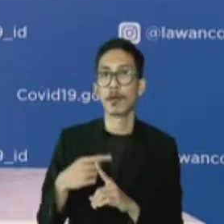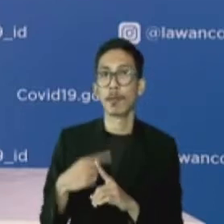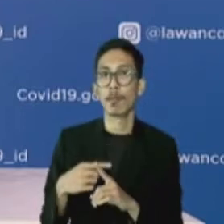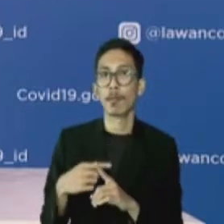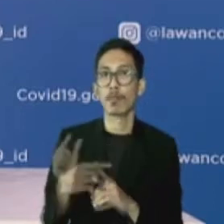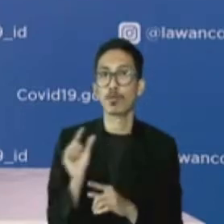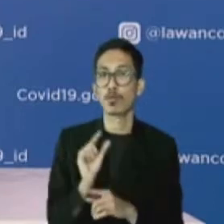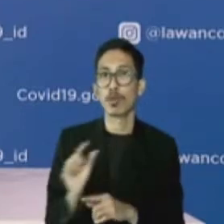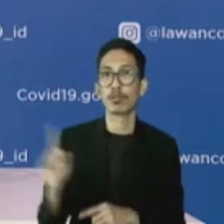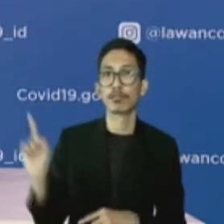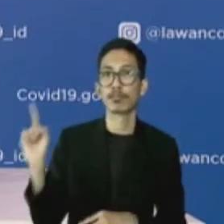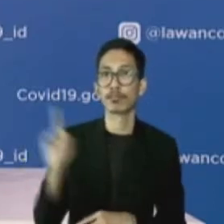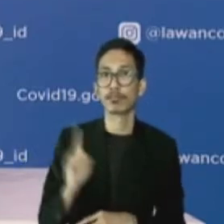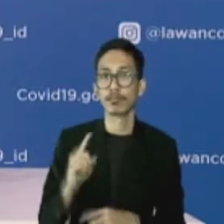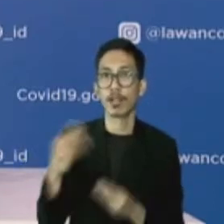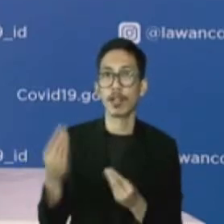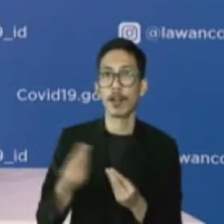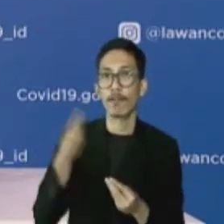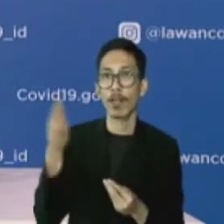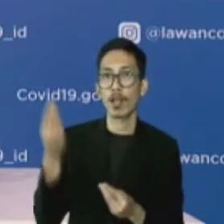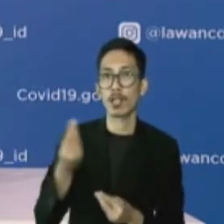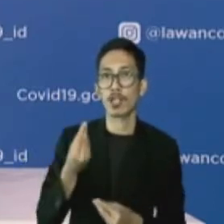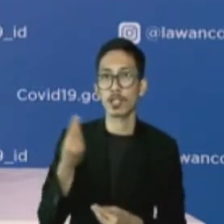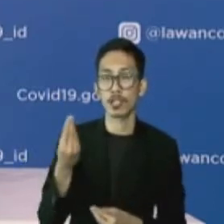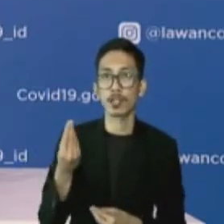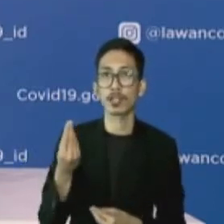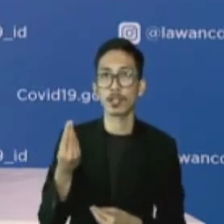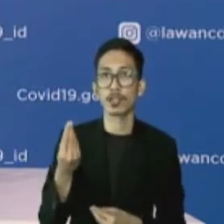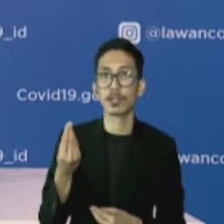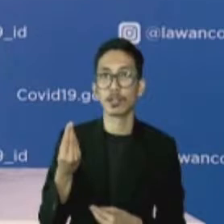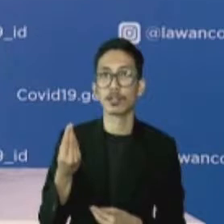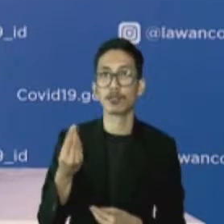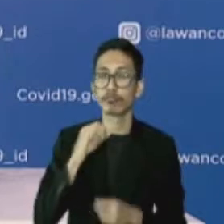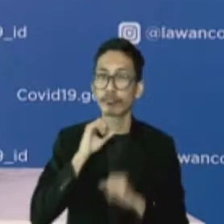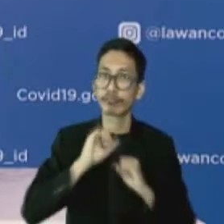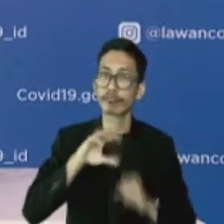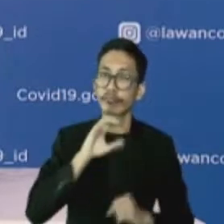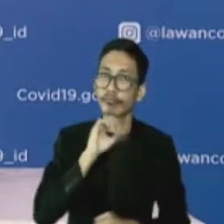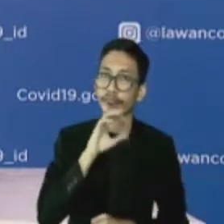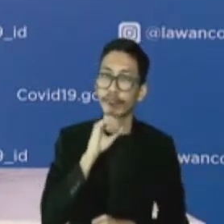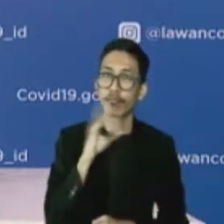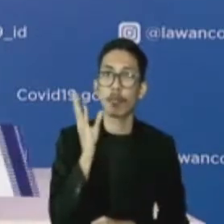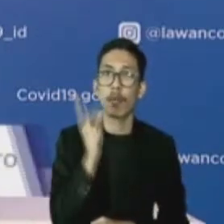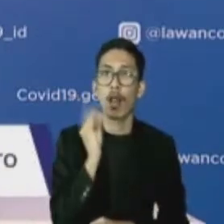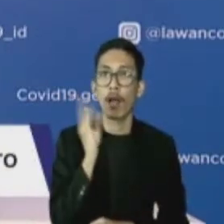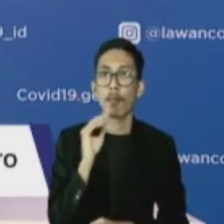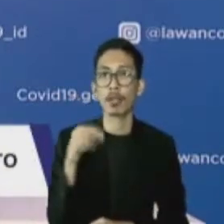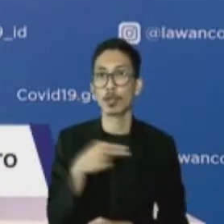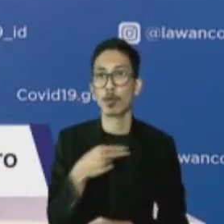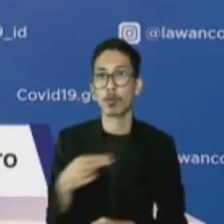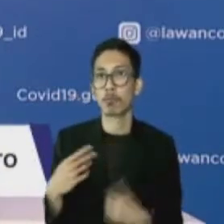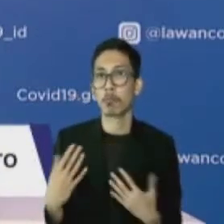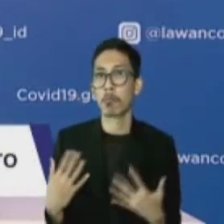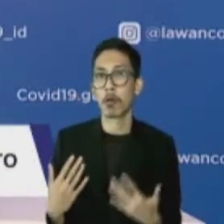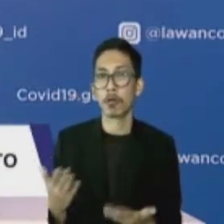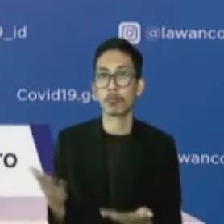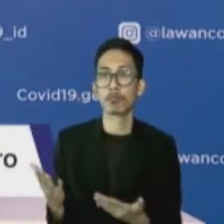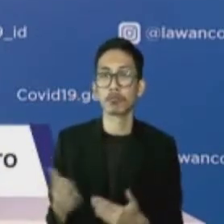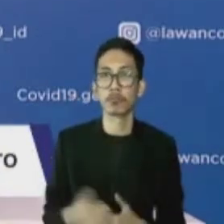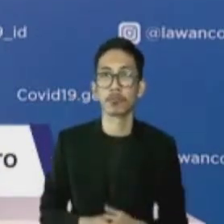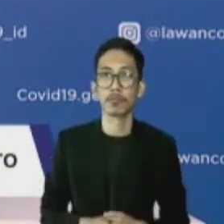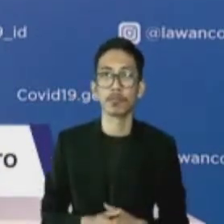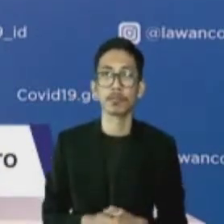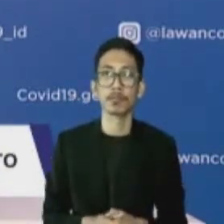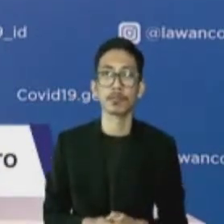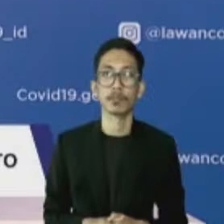field officers and travelers, to comply with the existing rules. In principle, we are able to gradually be active